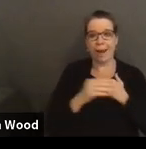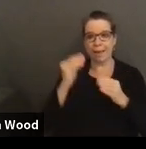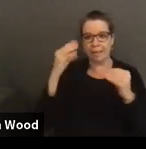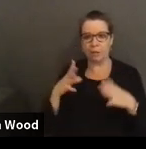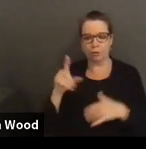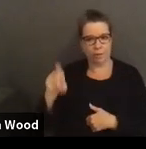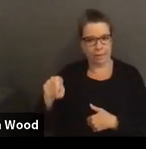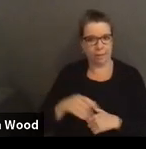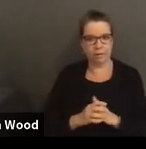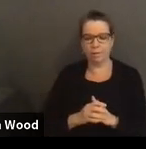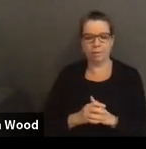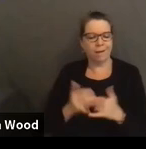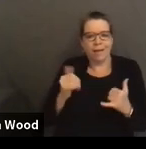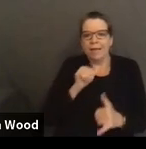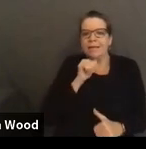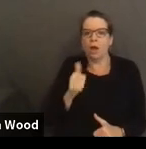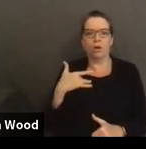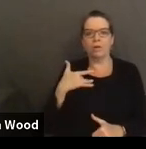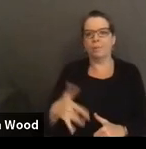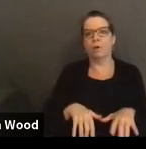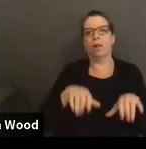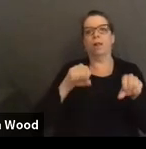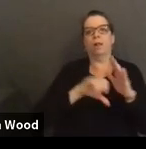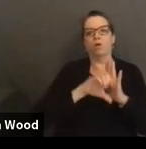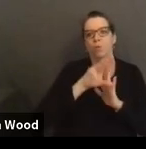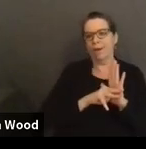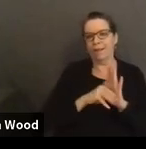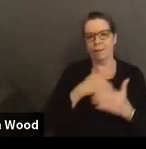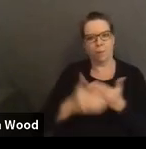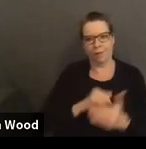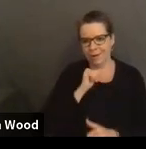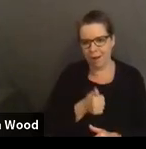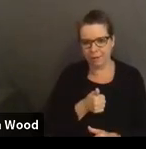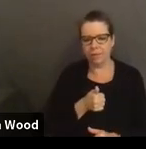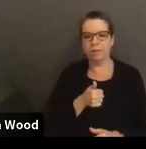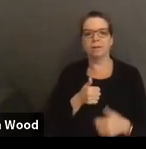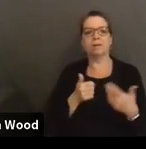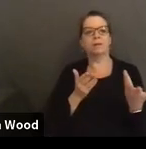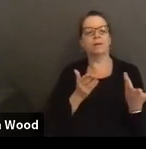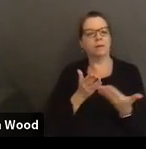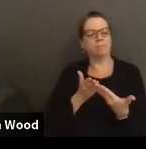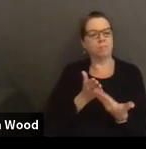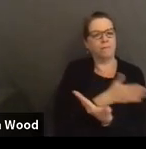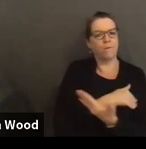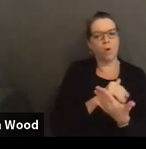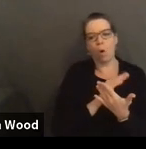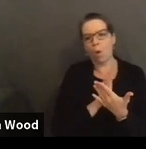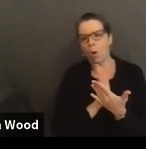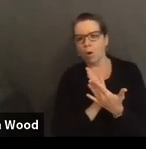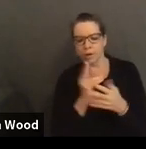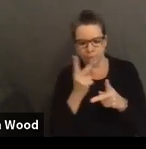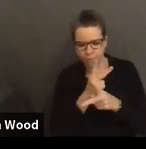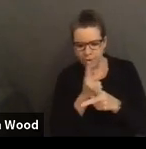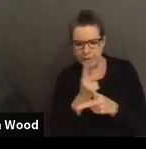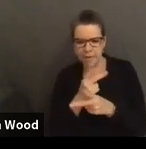is unlike a typical adoption process where you are being iterative throughout the year to help find